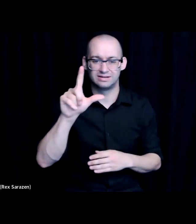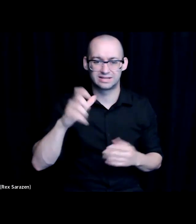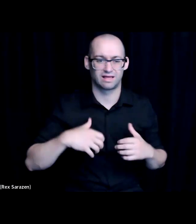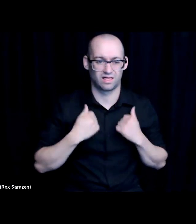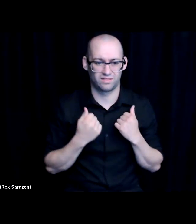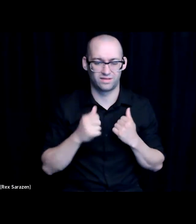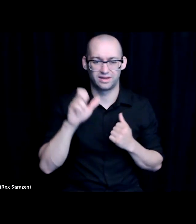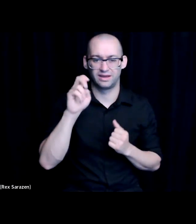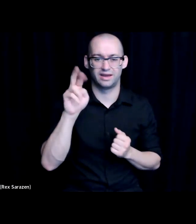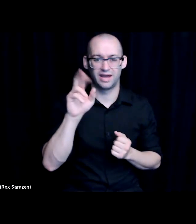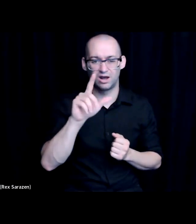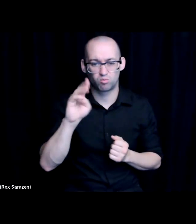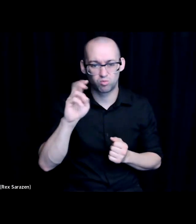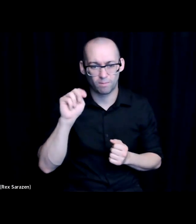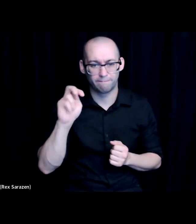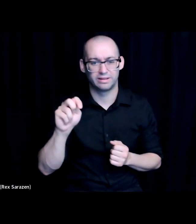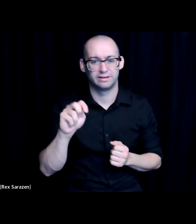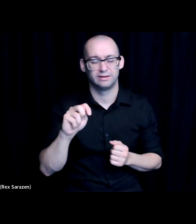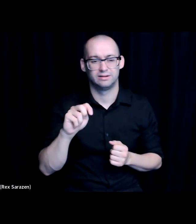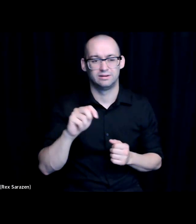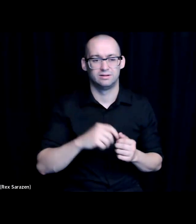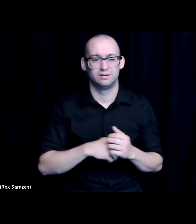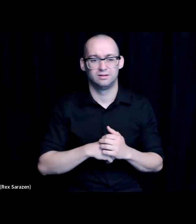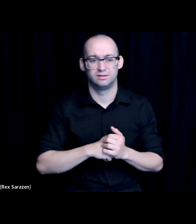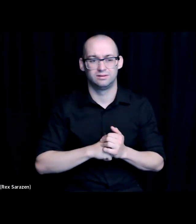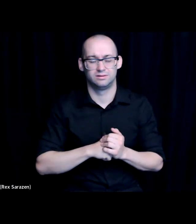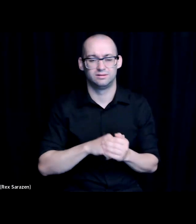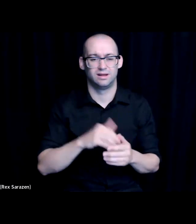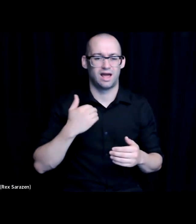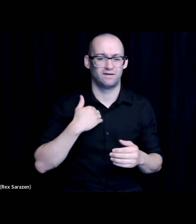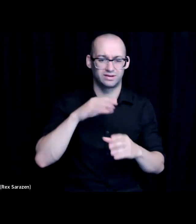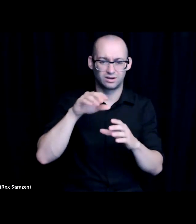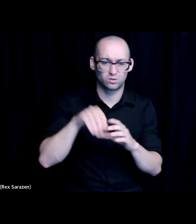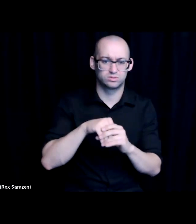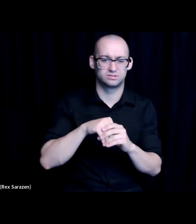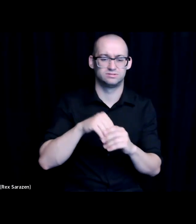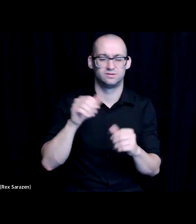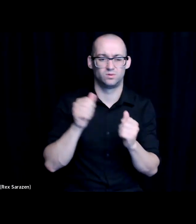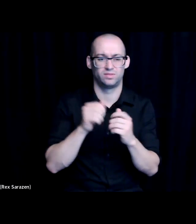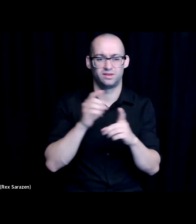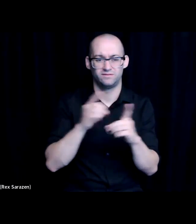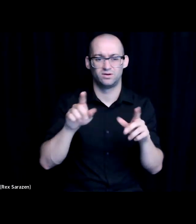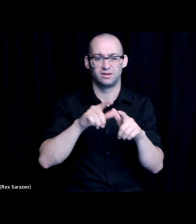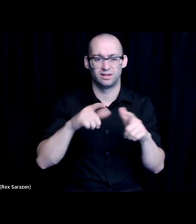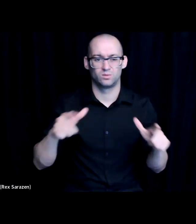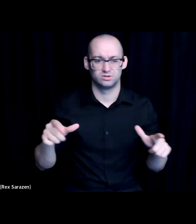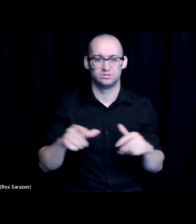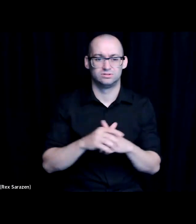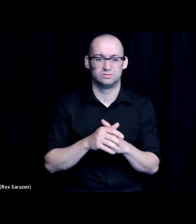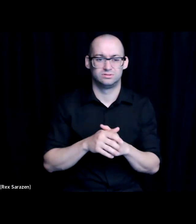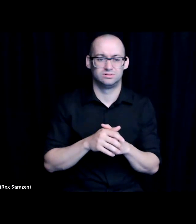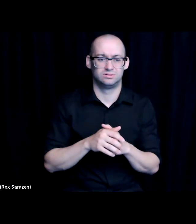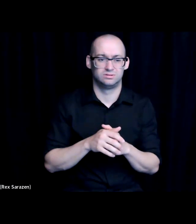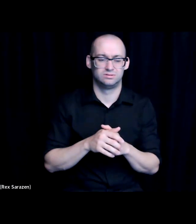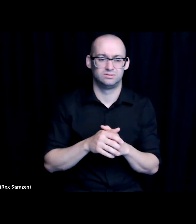that are online, navigating and having inclusivity with different languages. And so some